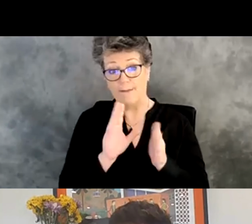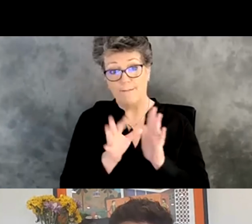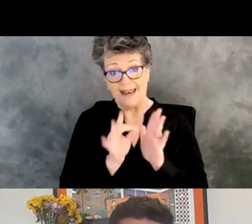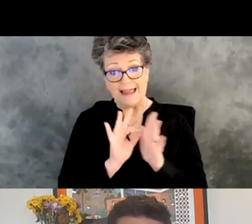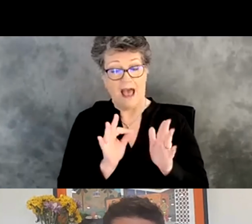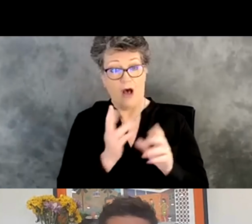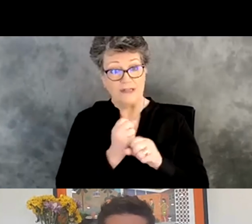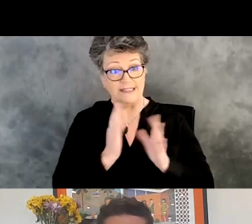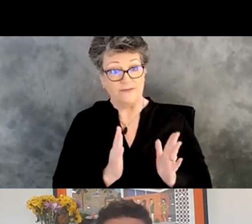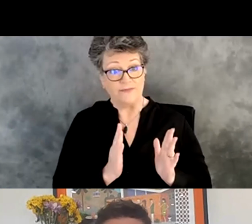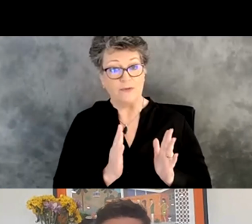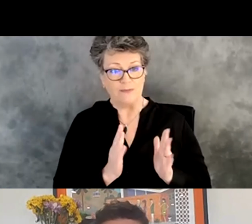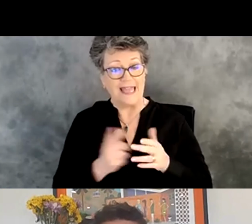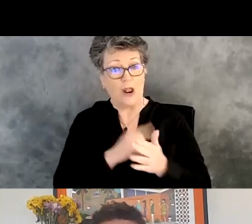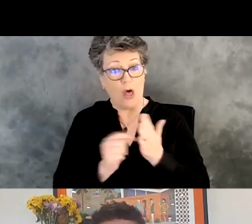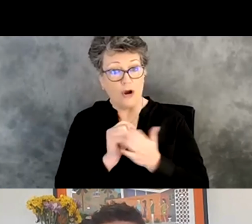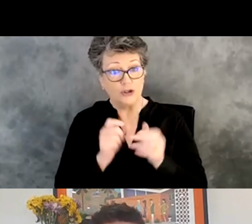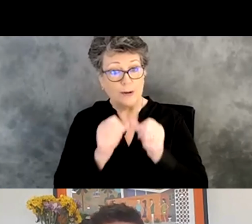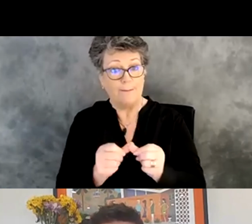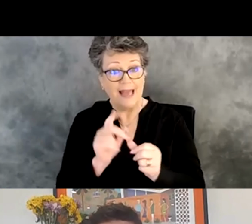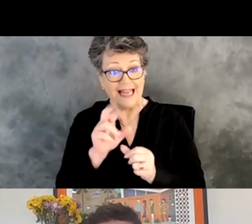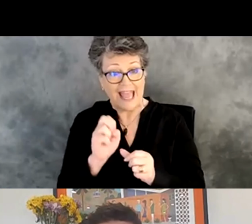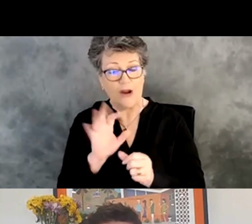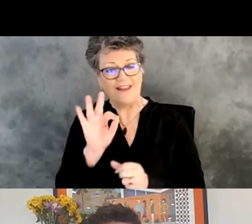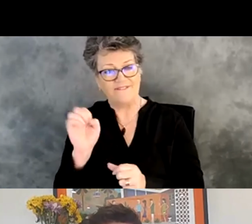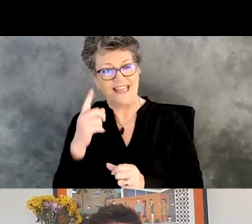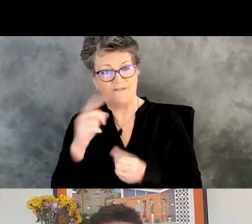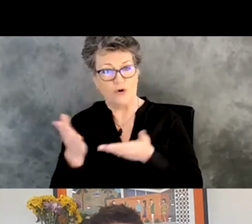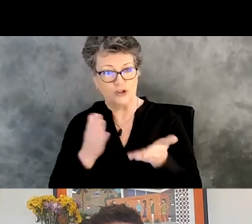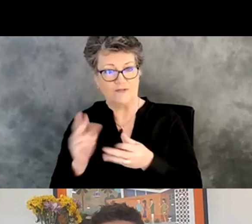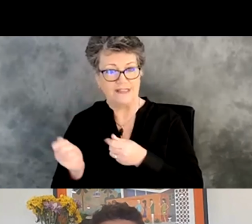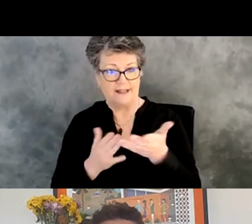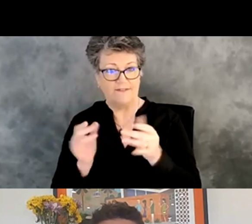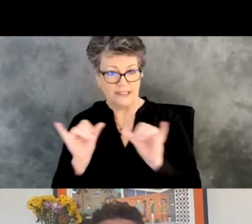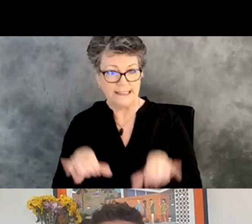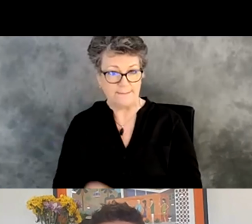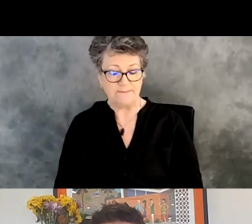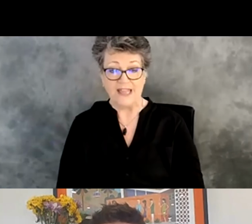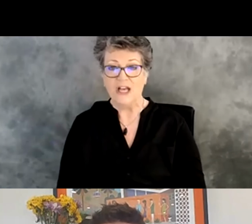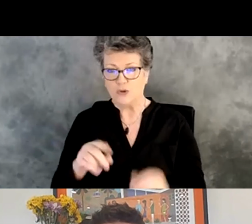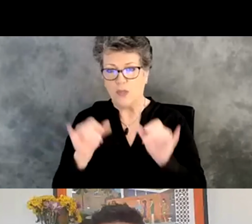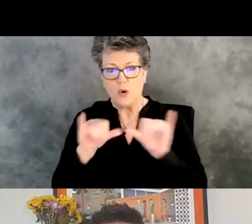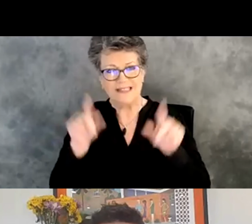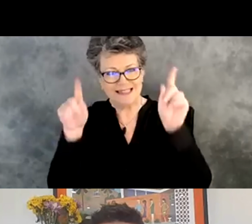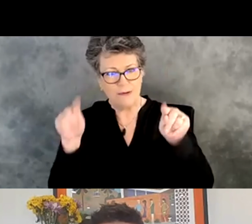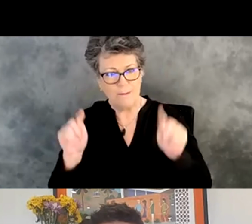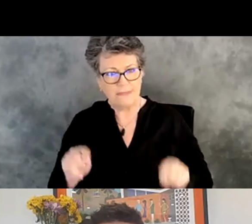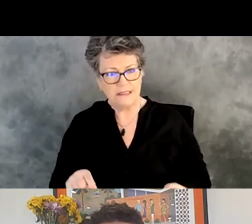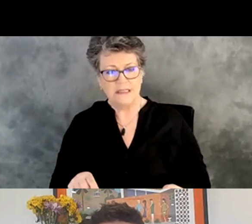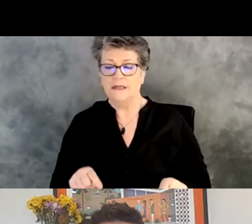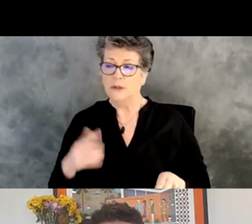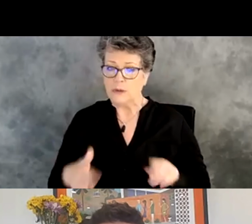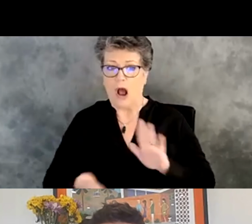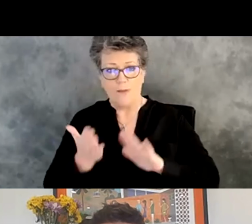beneficiaries, you might get long-term care delivered in the fee-for-service delivery system. So these systems, they operate